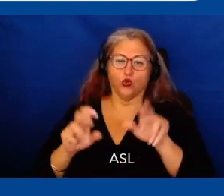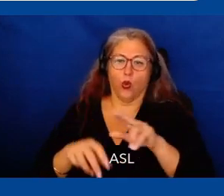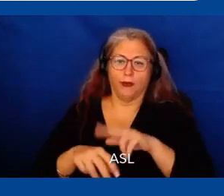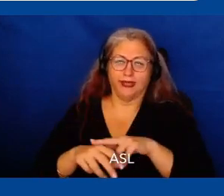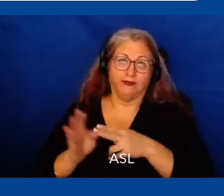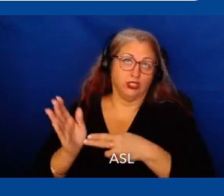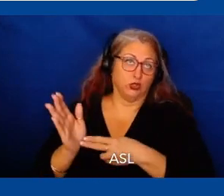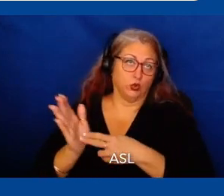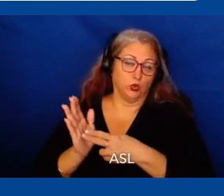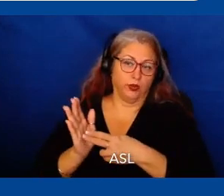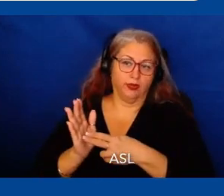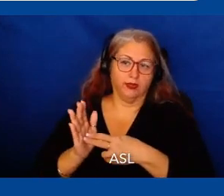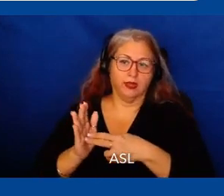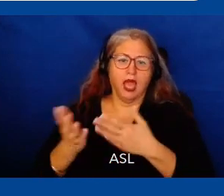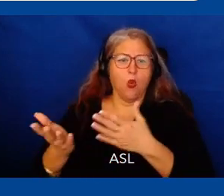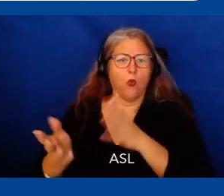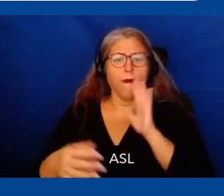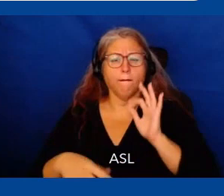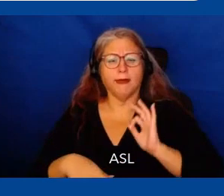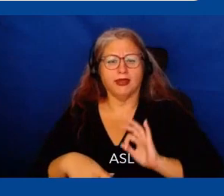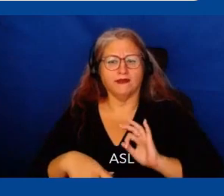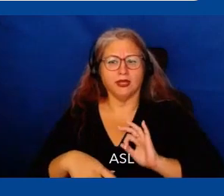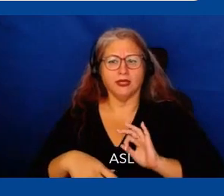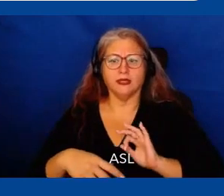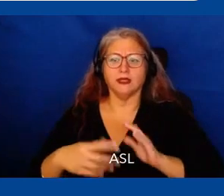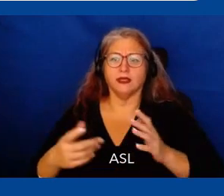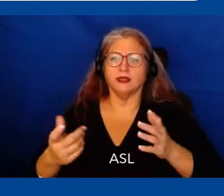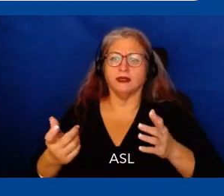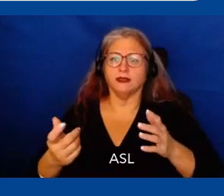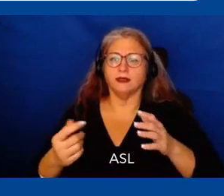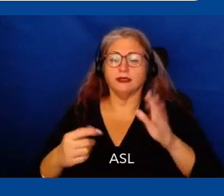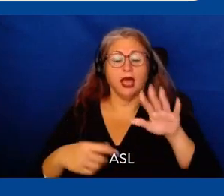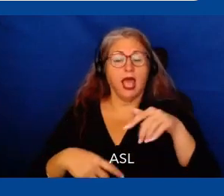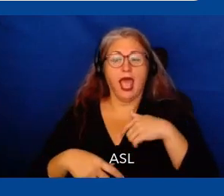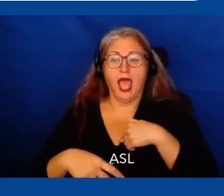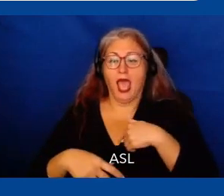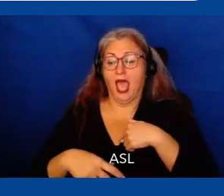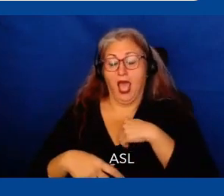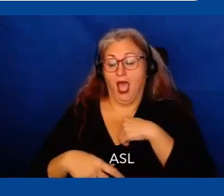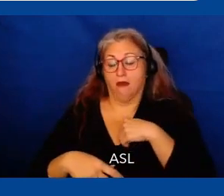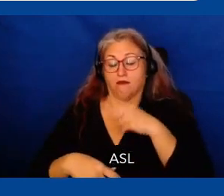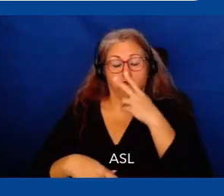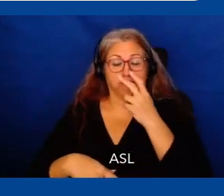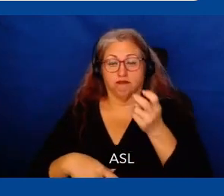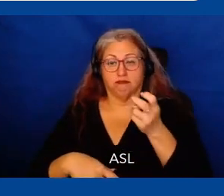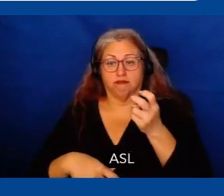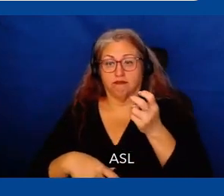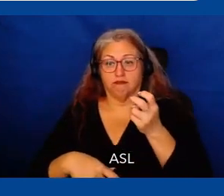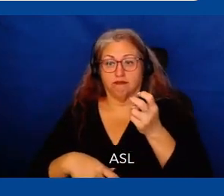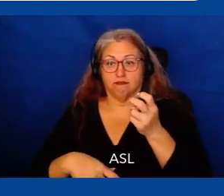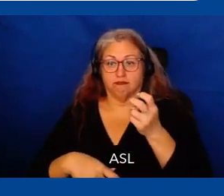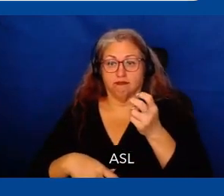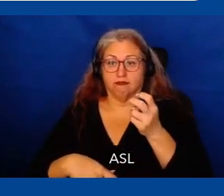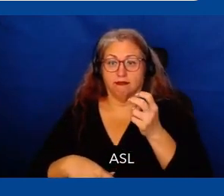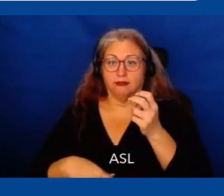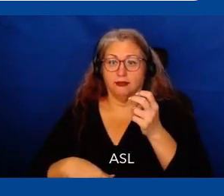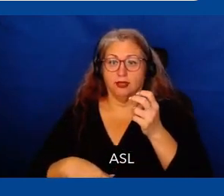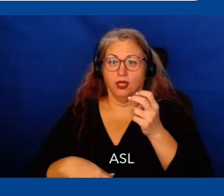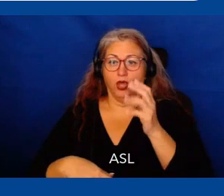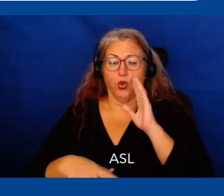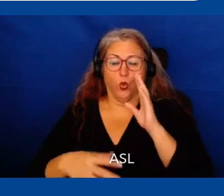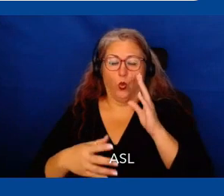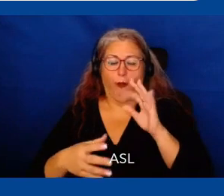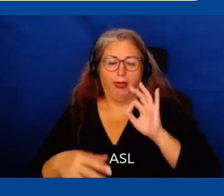truth benefits. Like I don't think we take any profit on